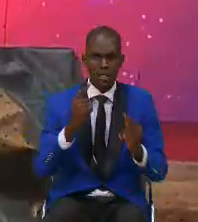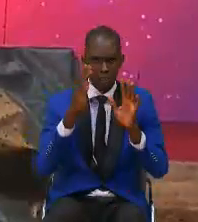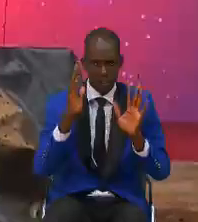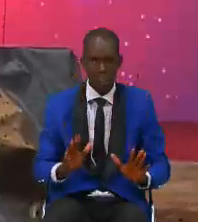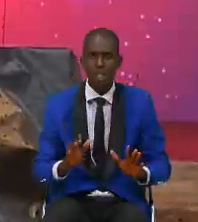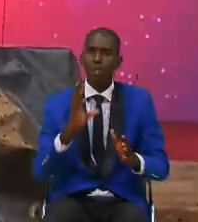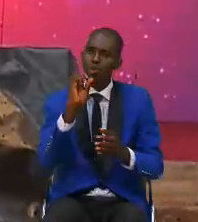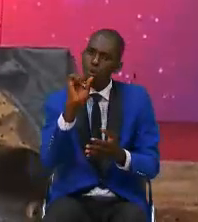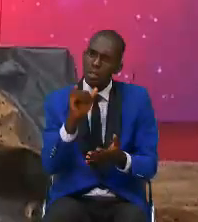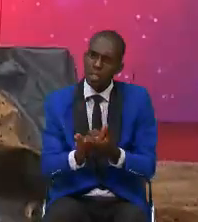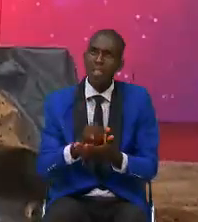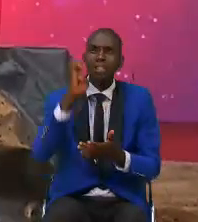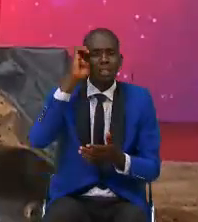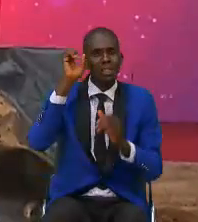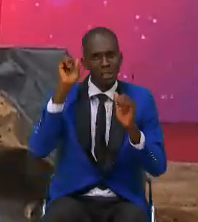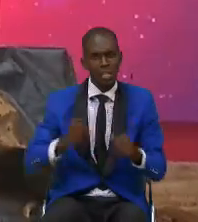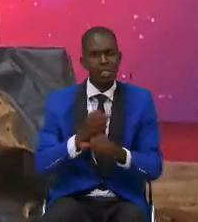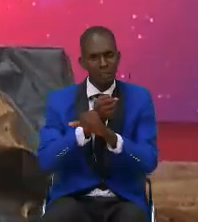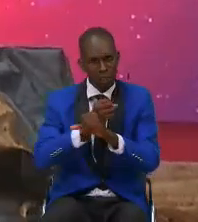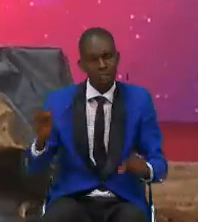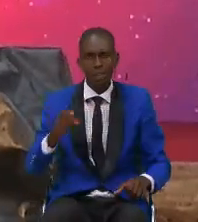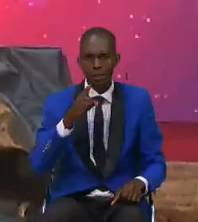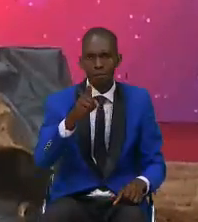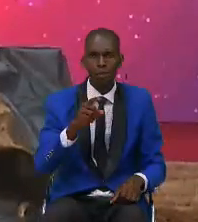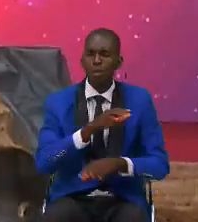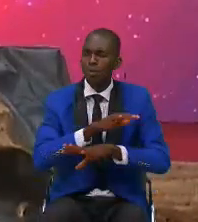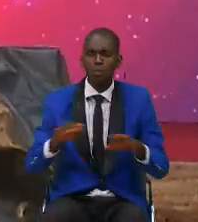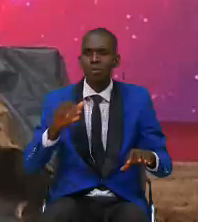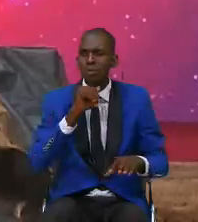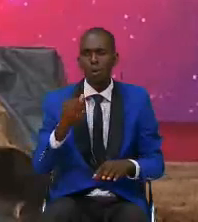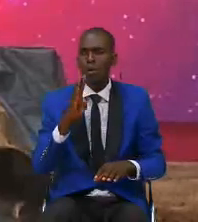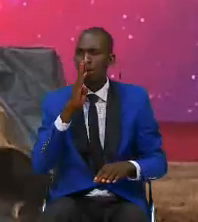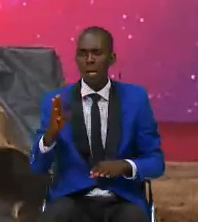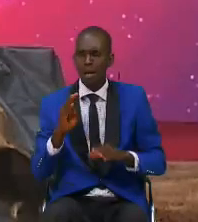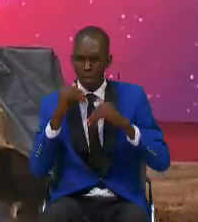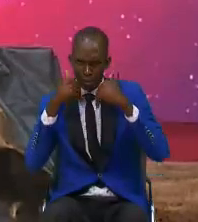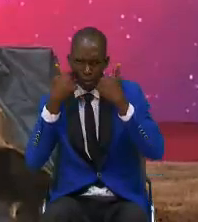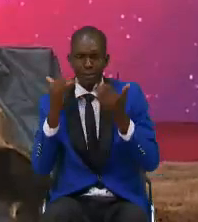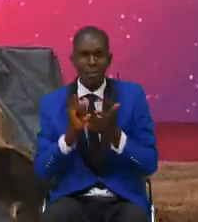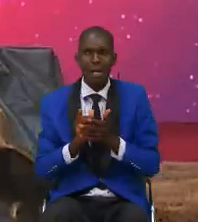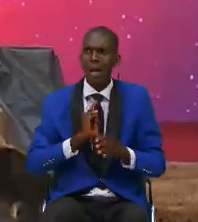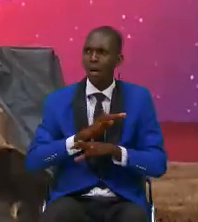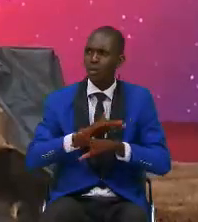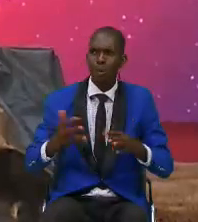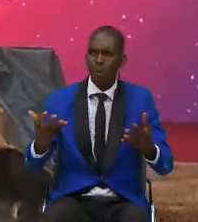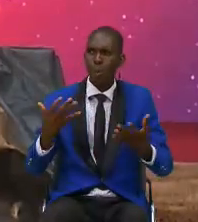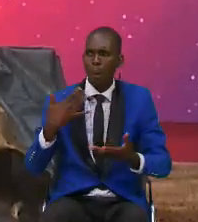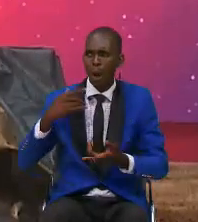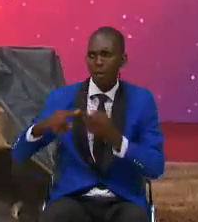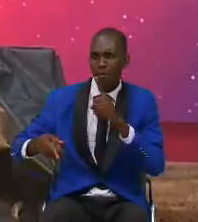your word. I've heard your word. And I realize I'm the one you are talking to. And I want your salvation. I want